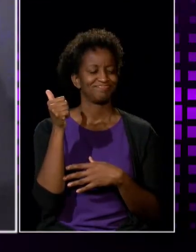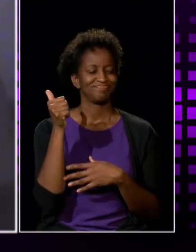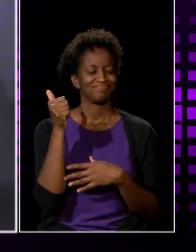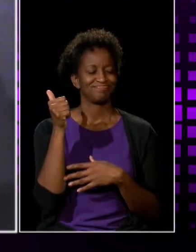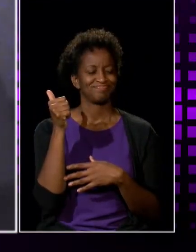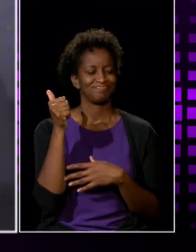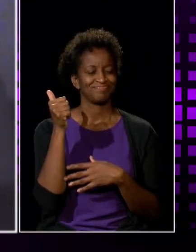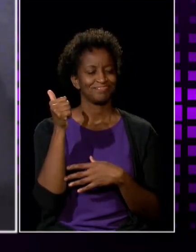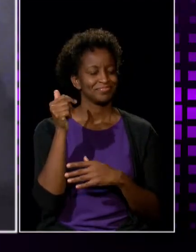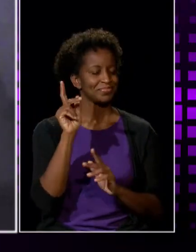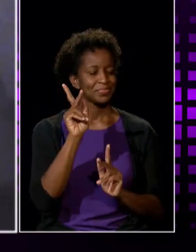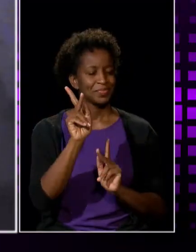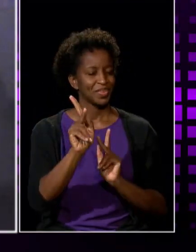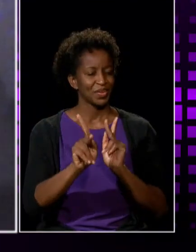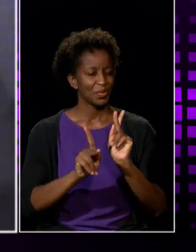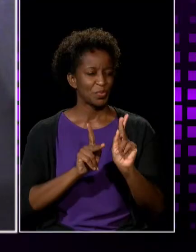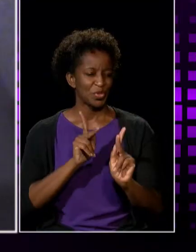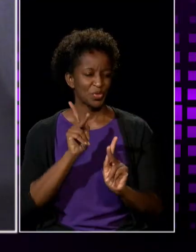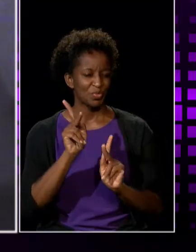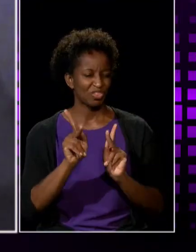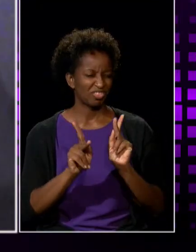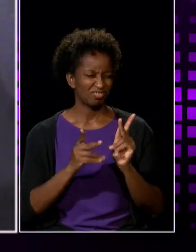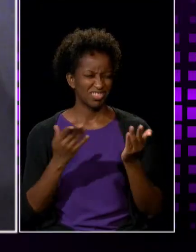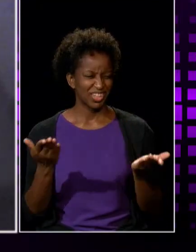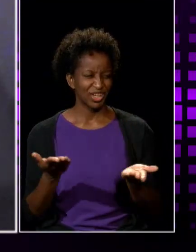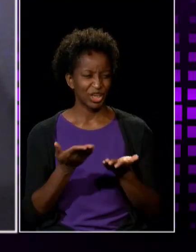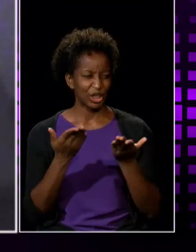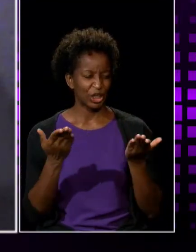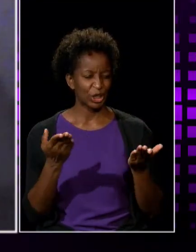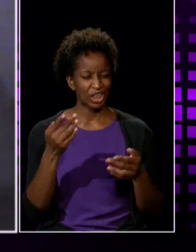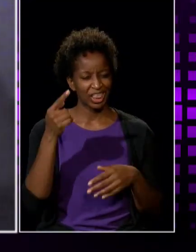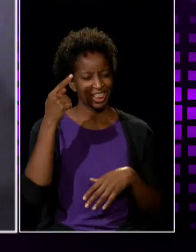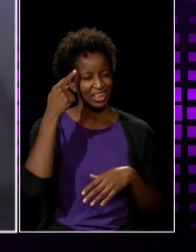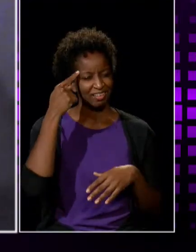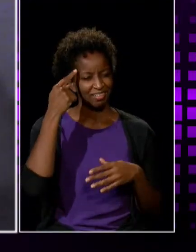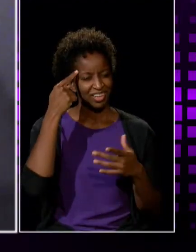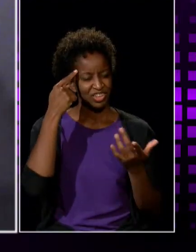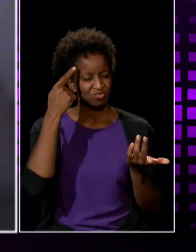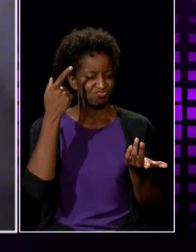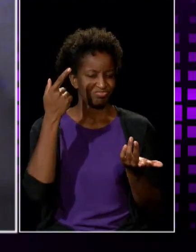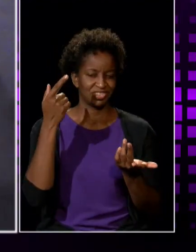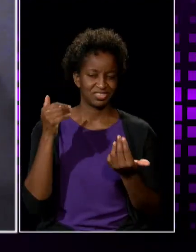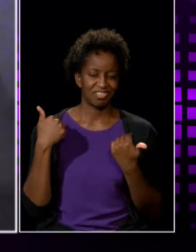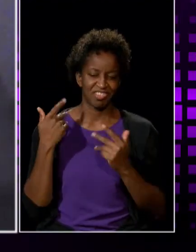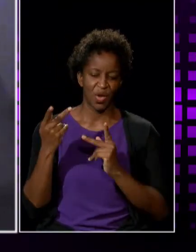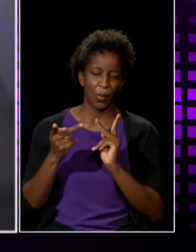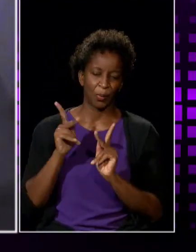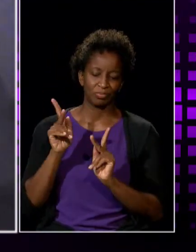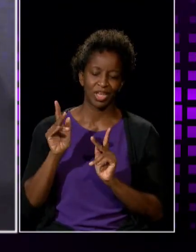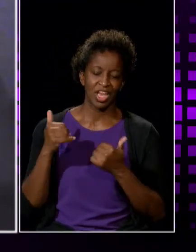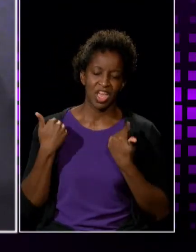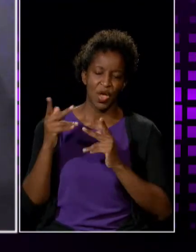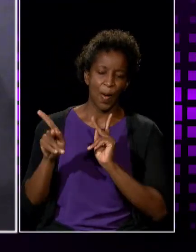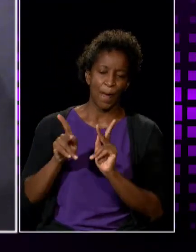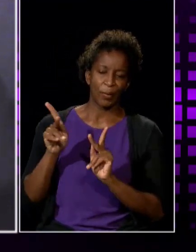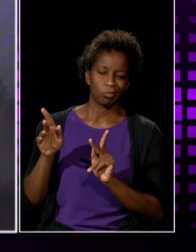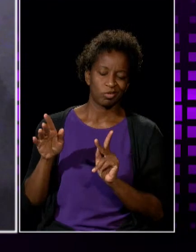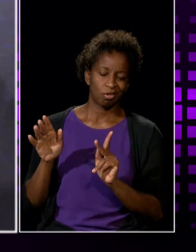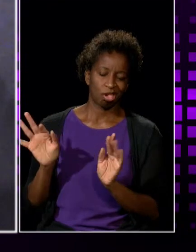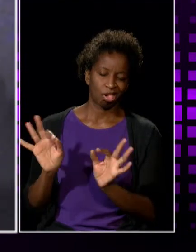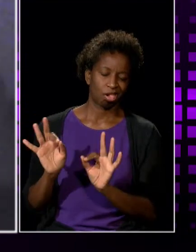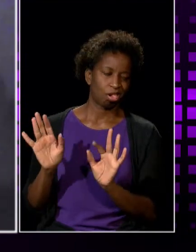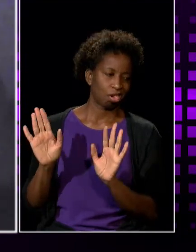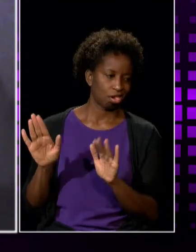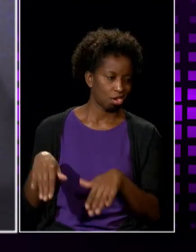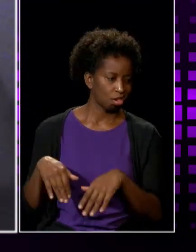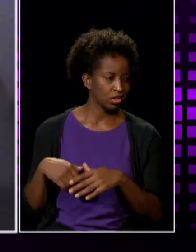the mindset of our society. And it showed me how even getting a job in government,